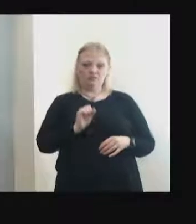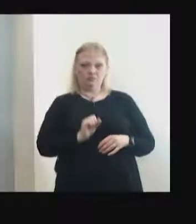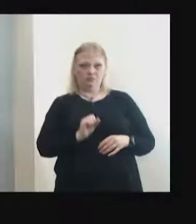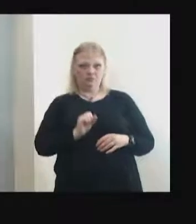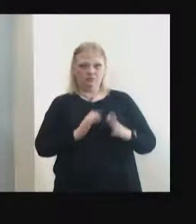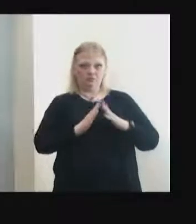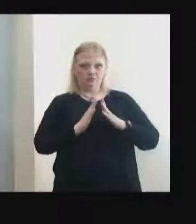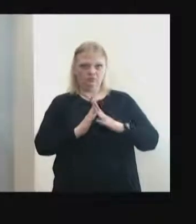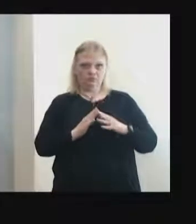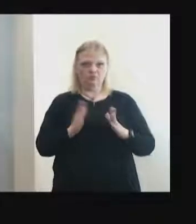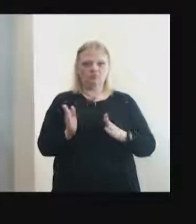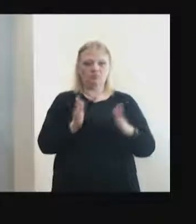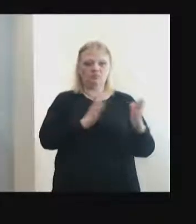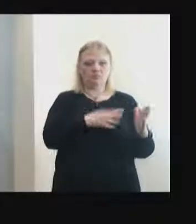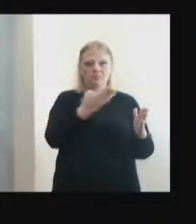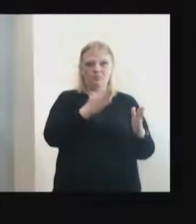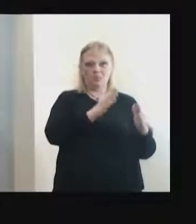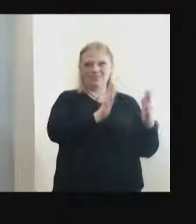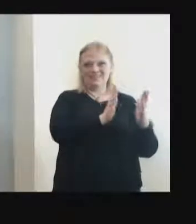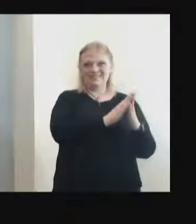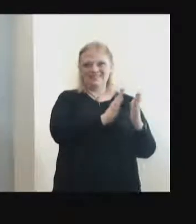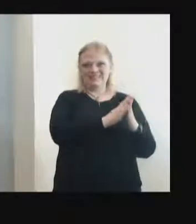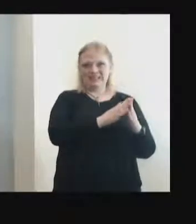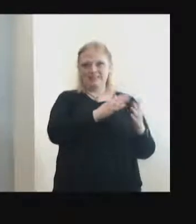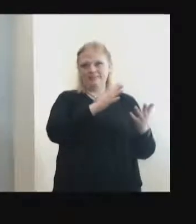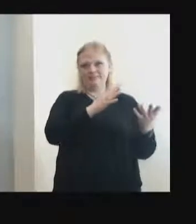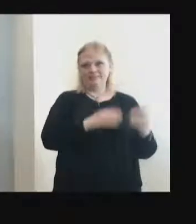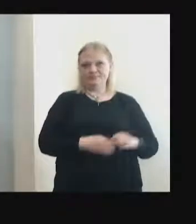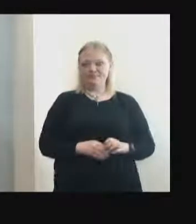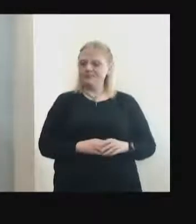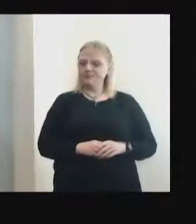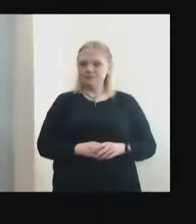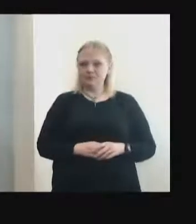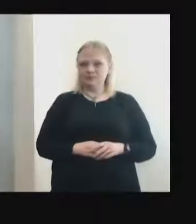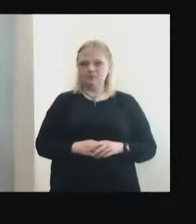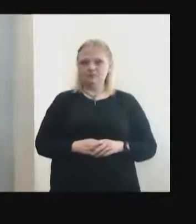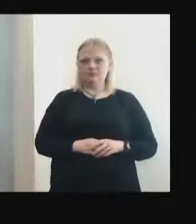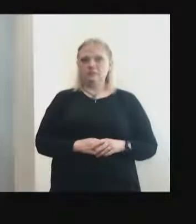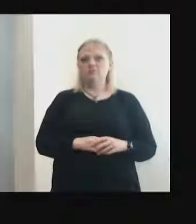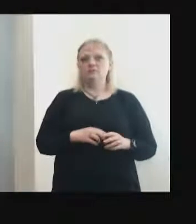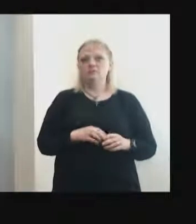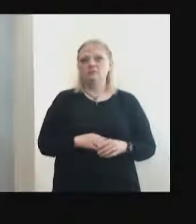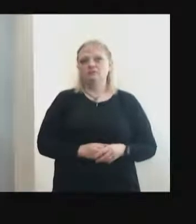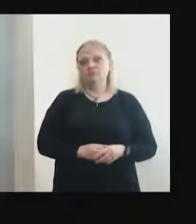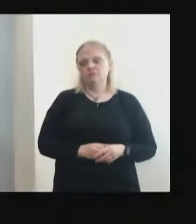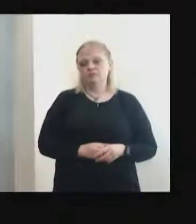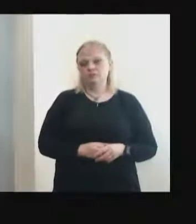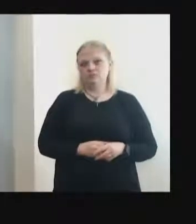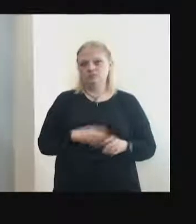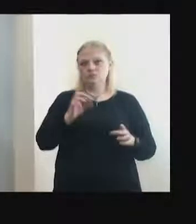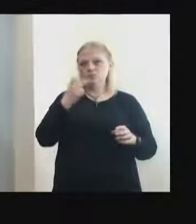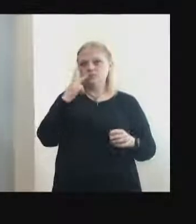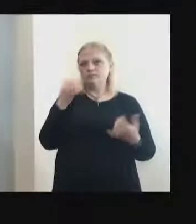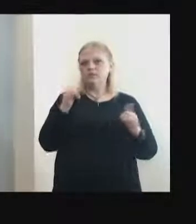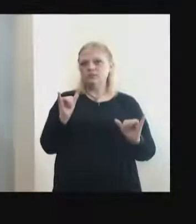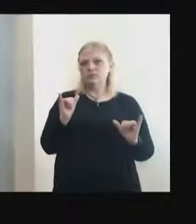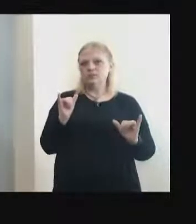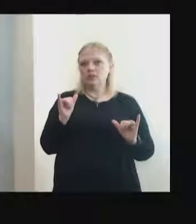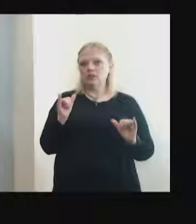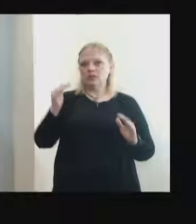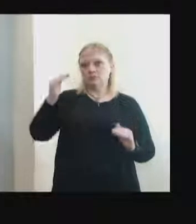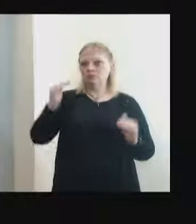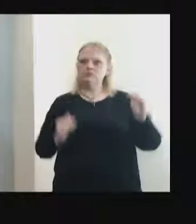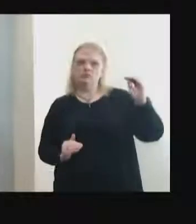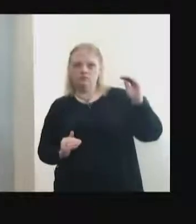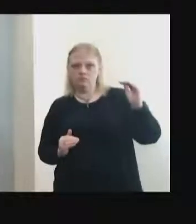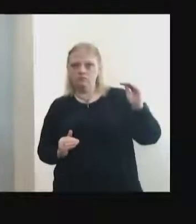suburban area, and blue corresponds to the urban areas. So you can see that there is, still persisting a